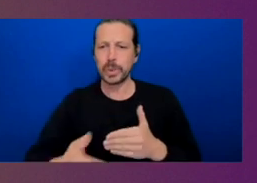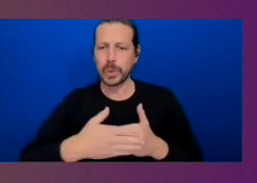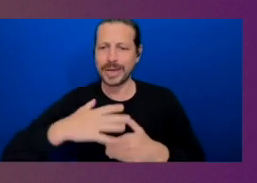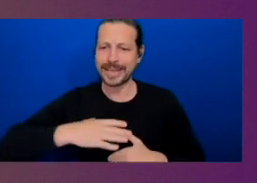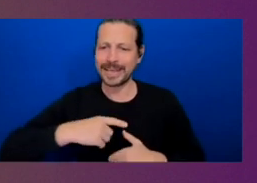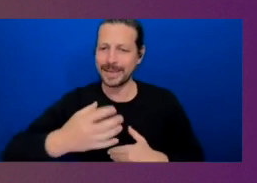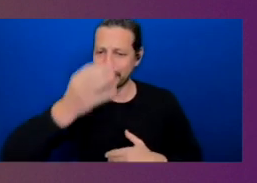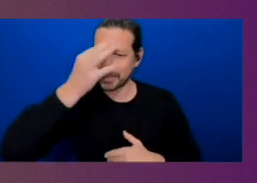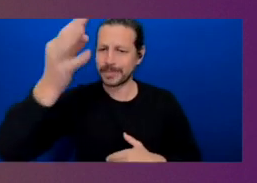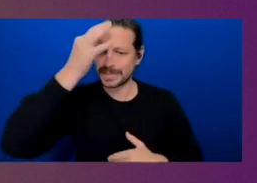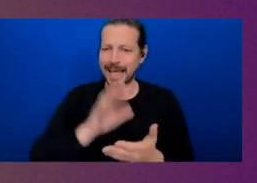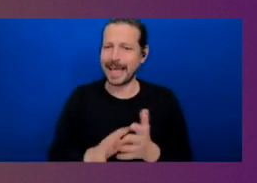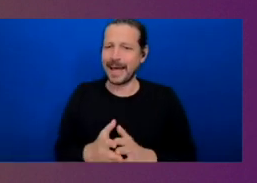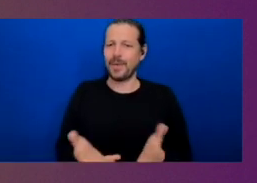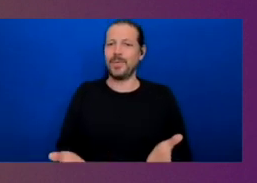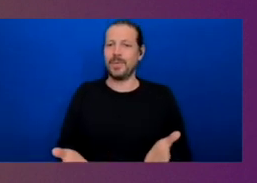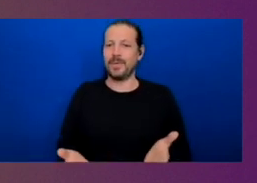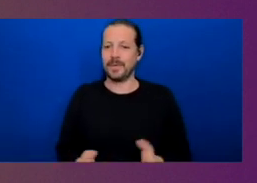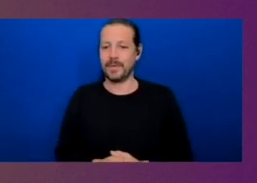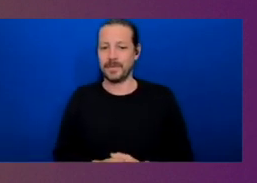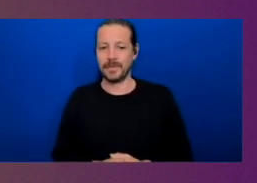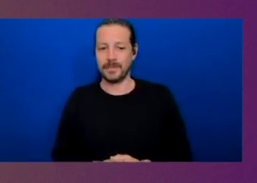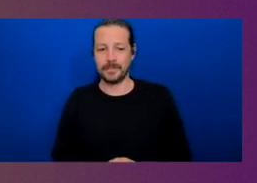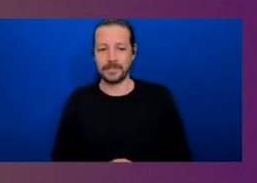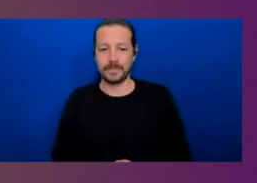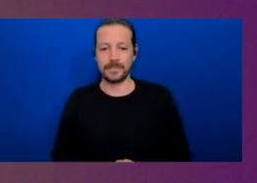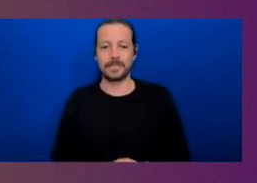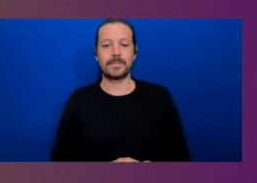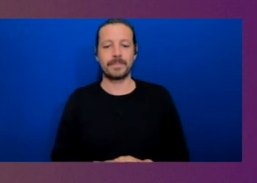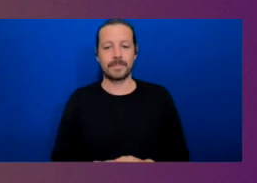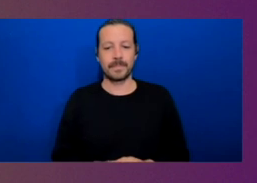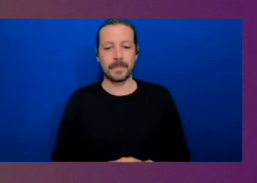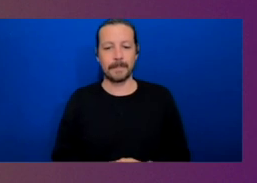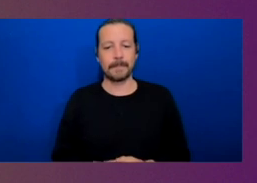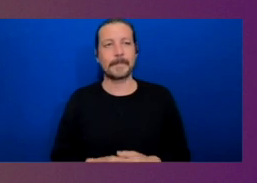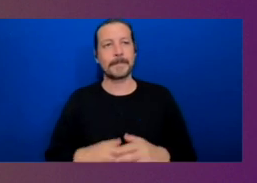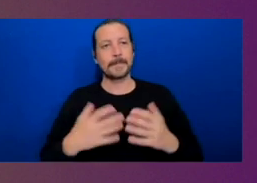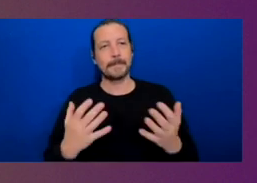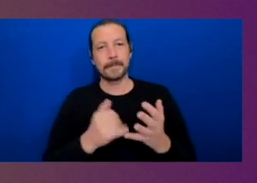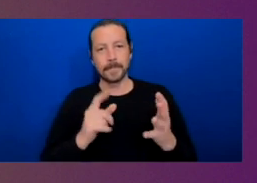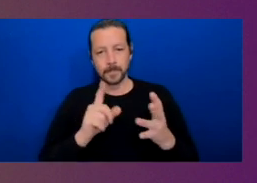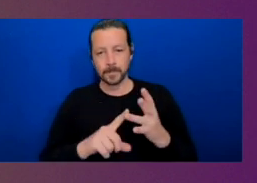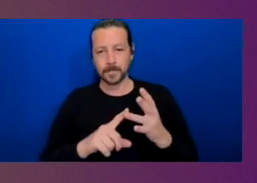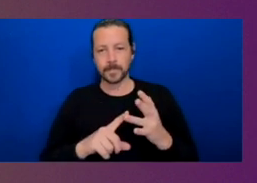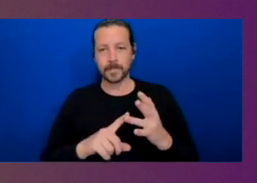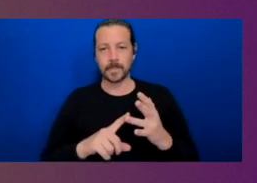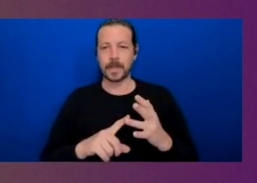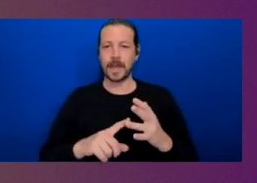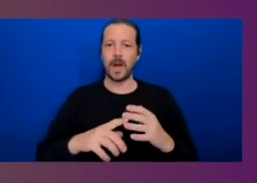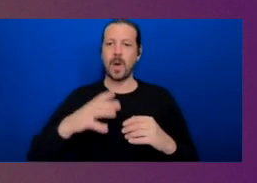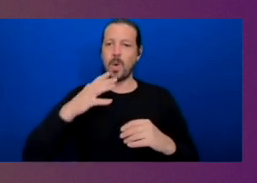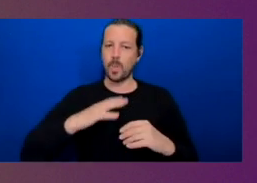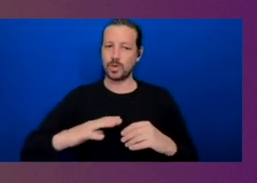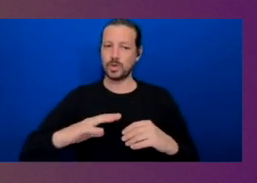in. So to lower the bar of knowledge